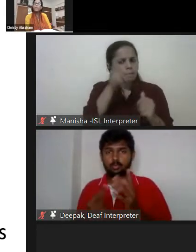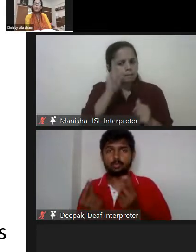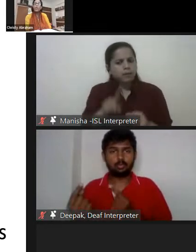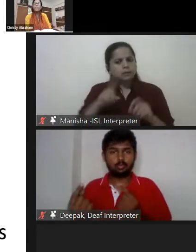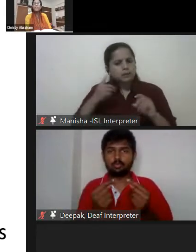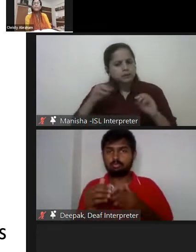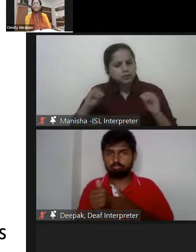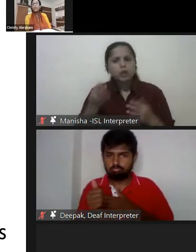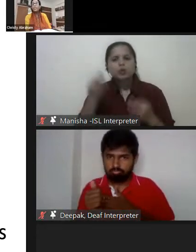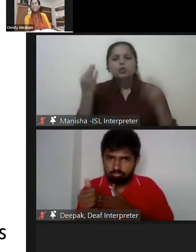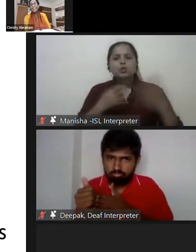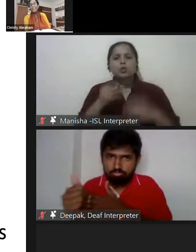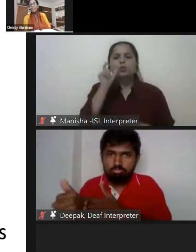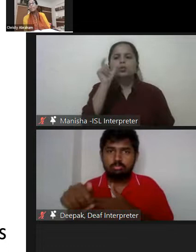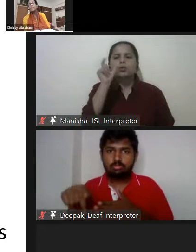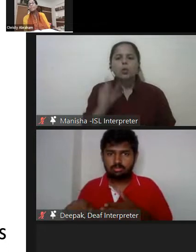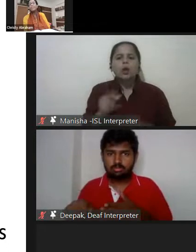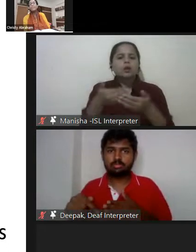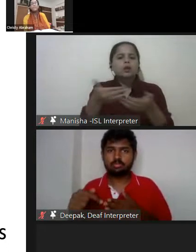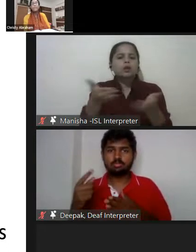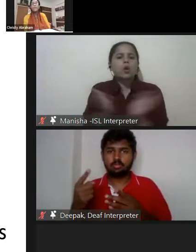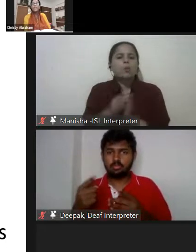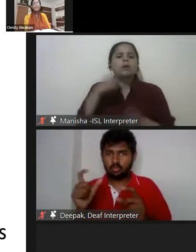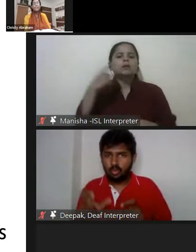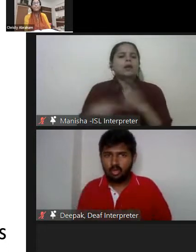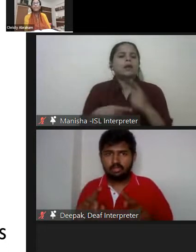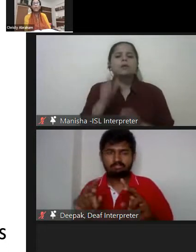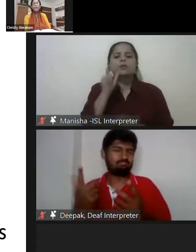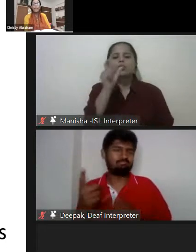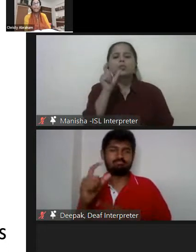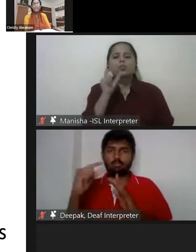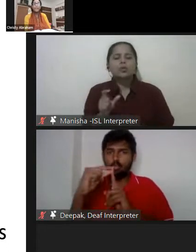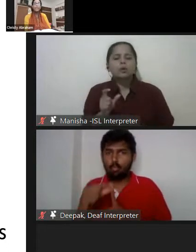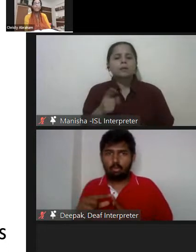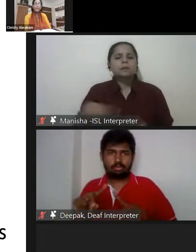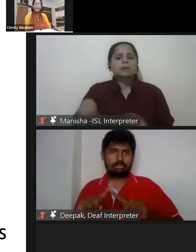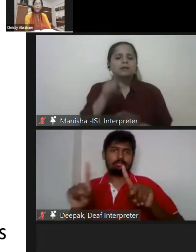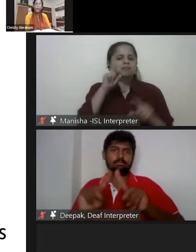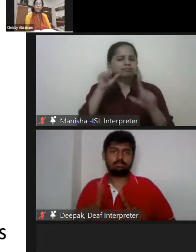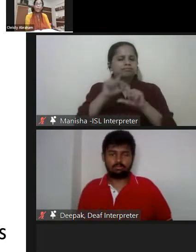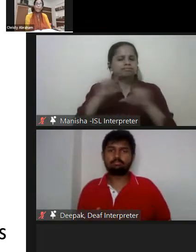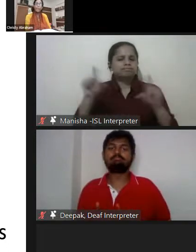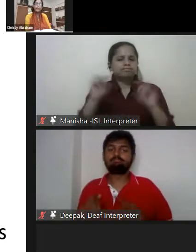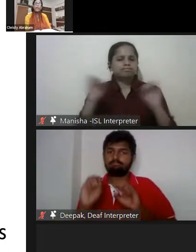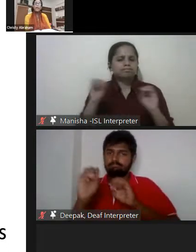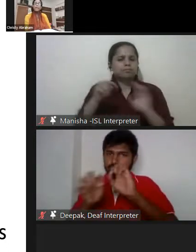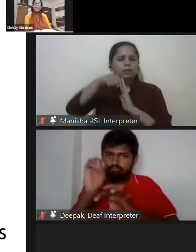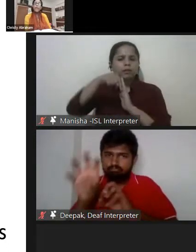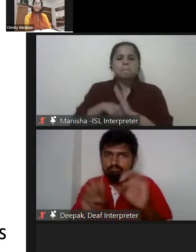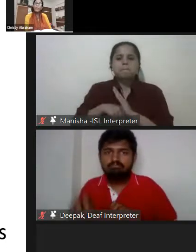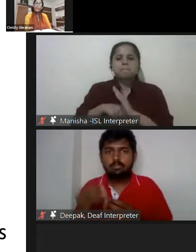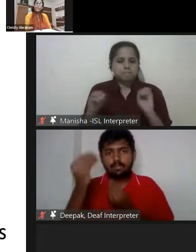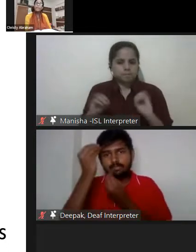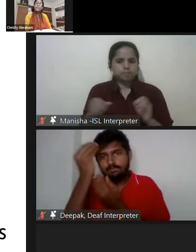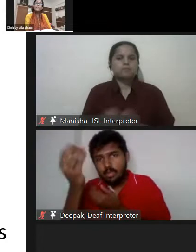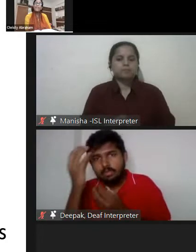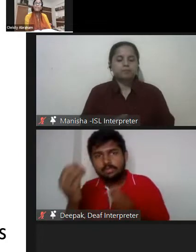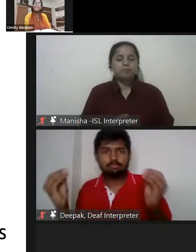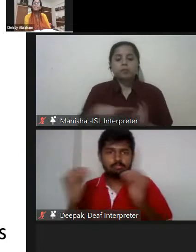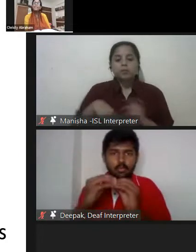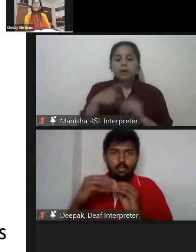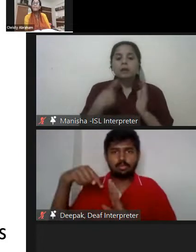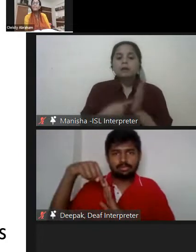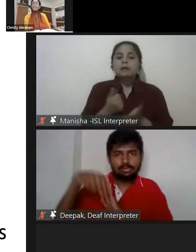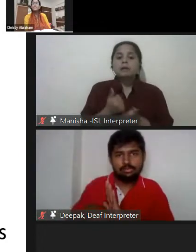new terminology, community delivered services, which is not clarified further in the document. Rehab 2030